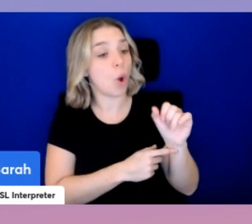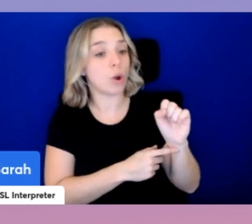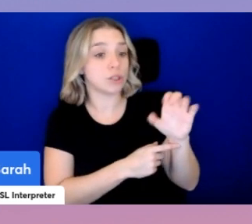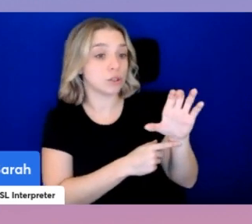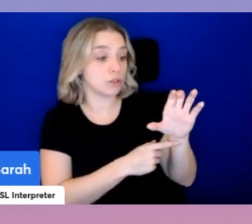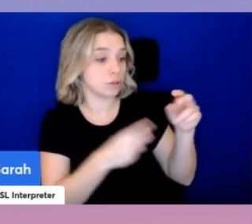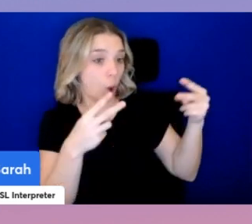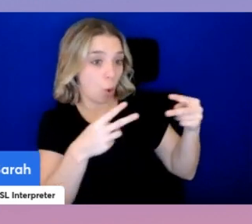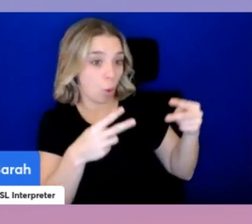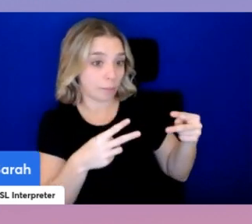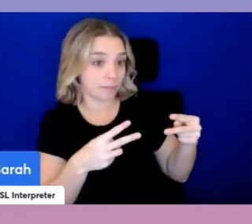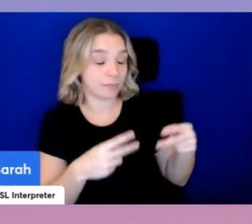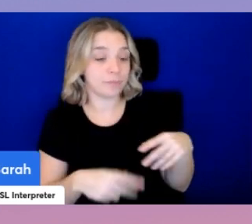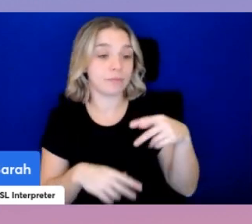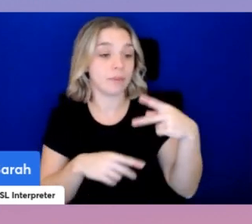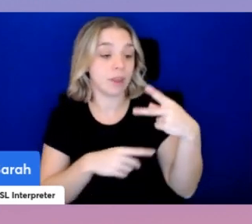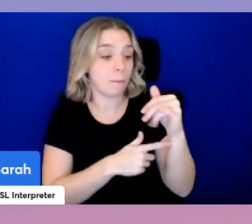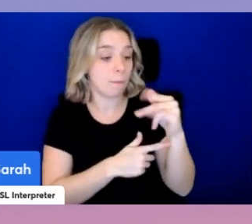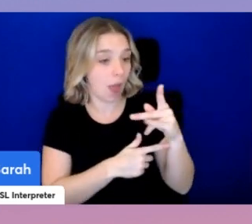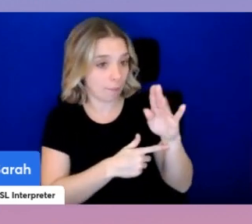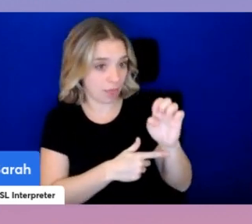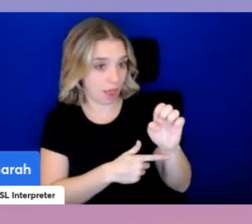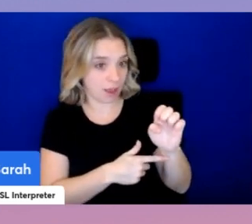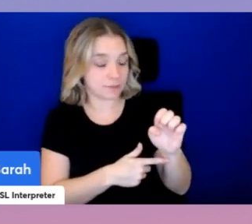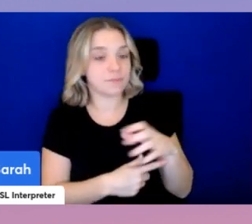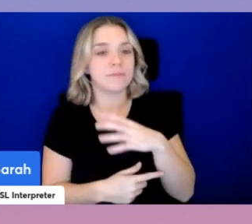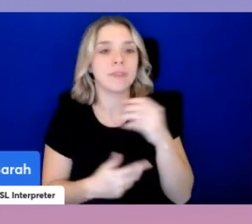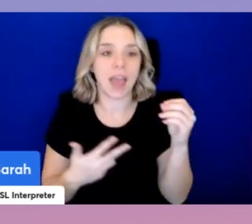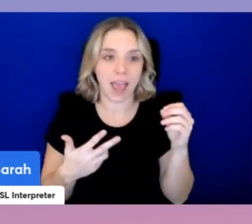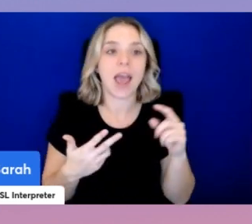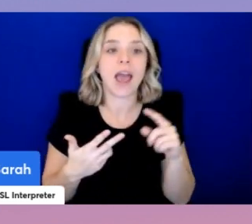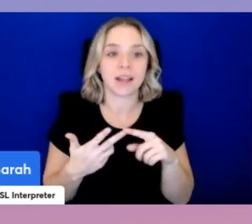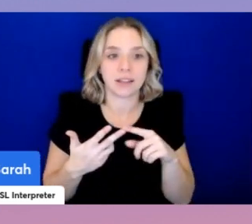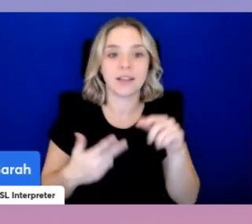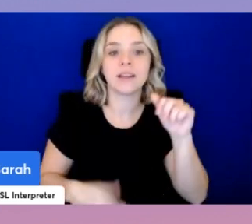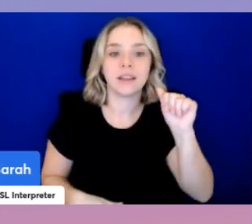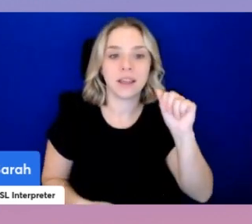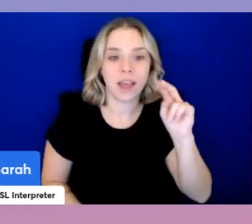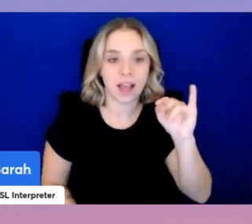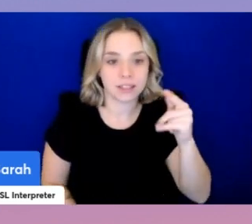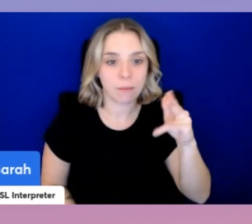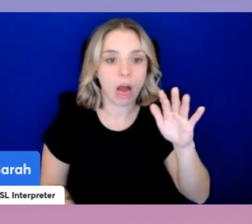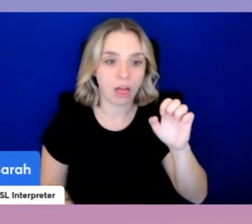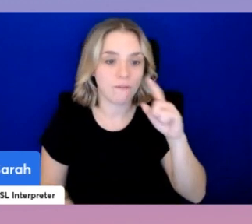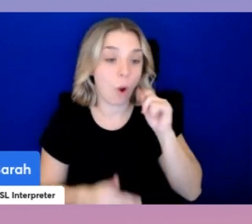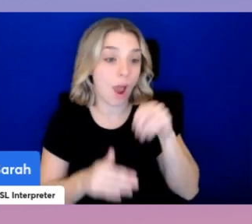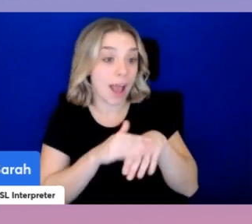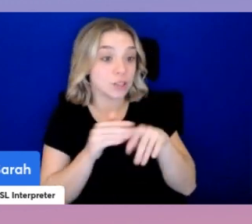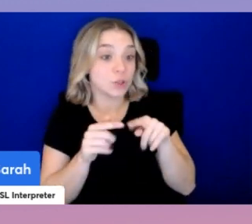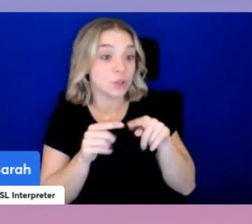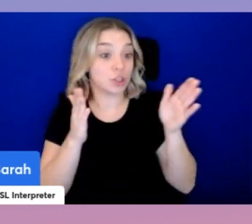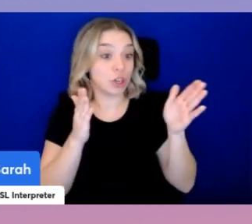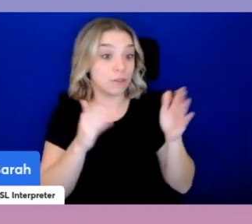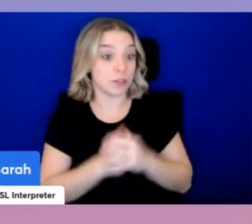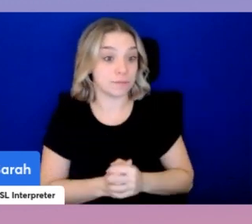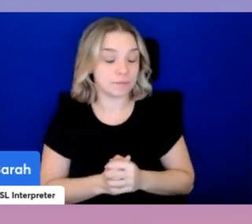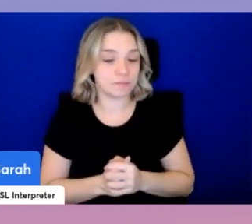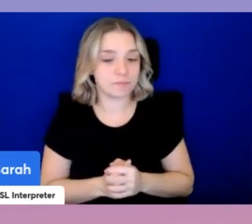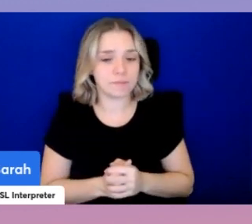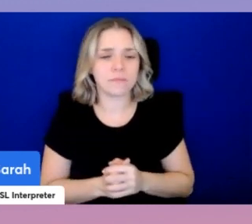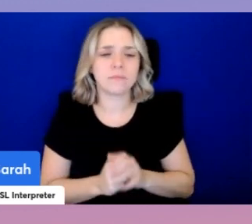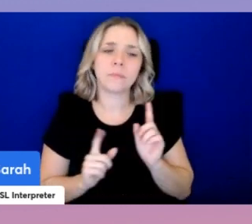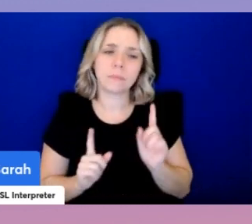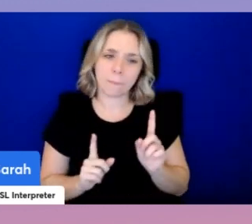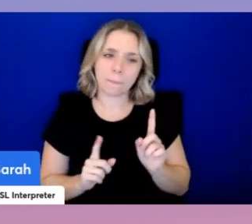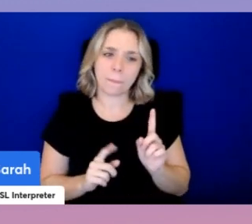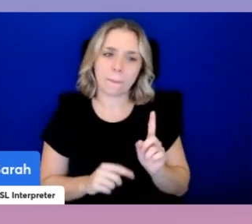pipeline, and also for Ansible for access to the server and manage the DNS record. But